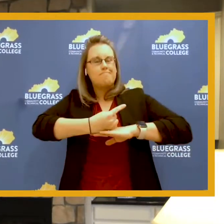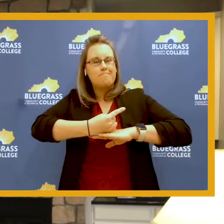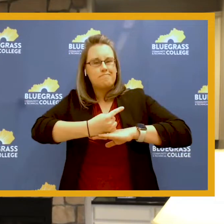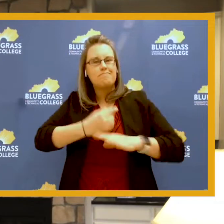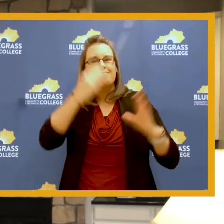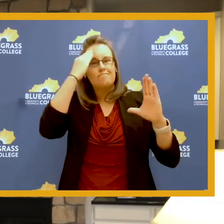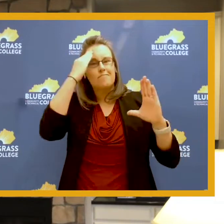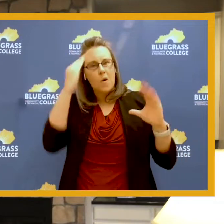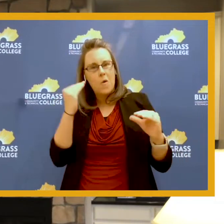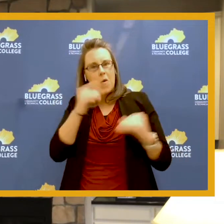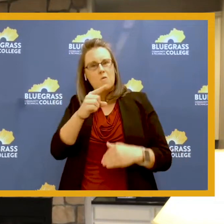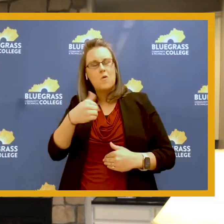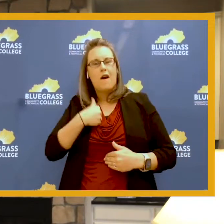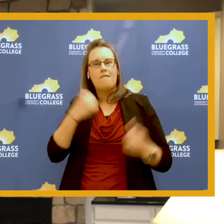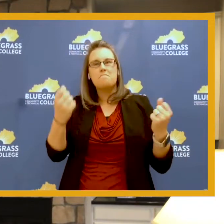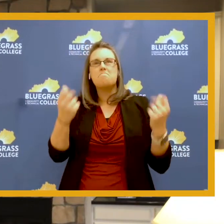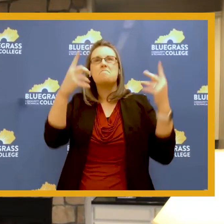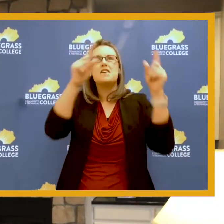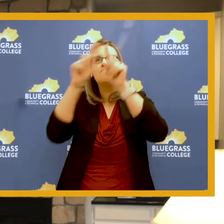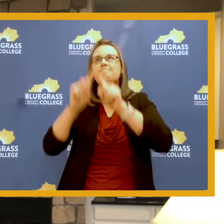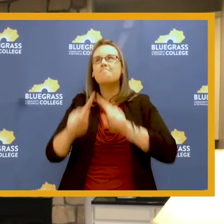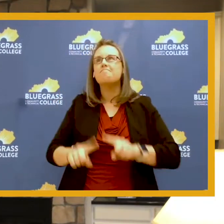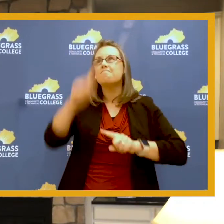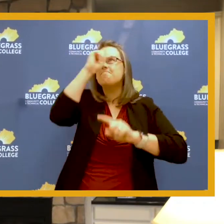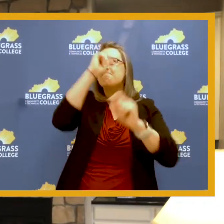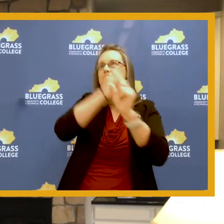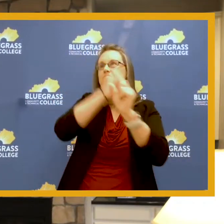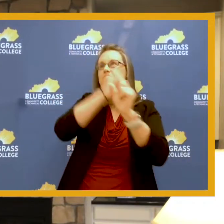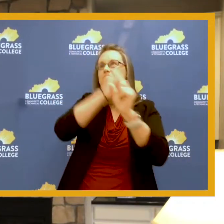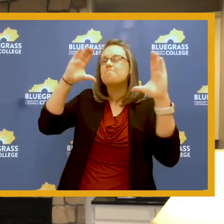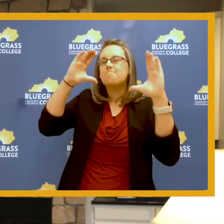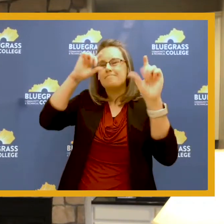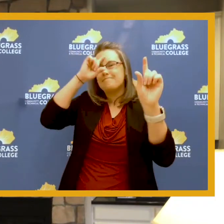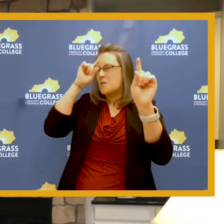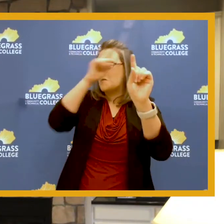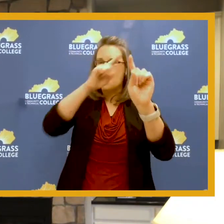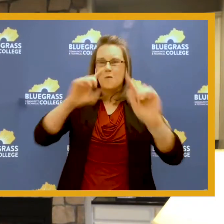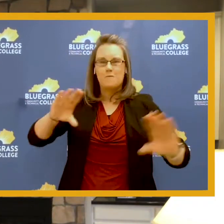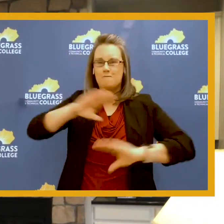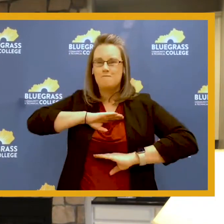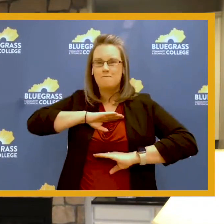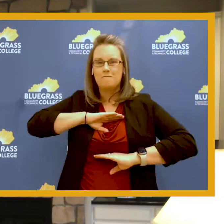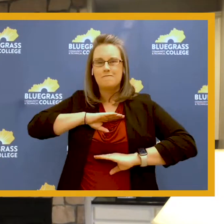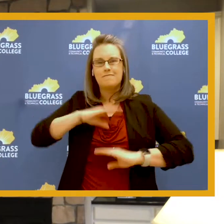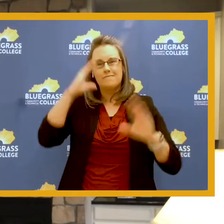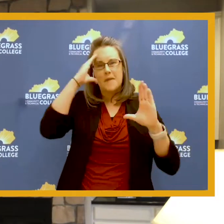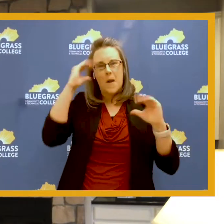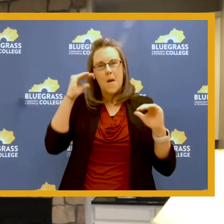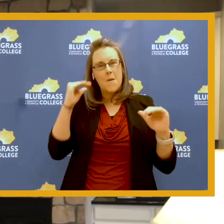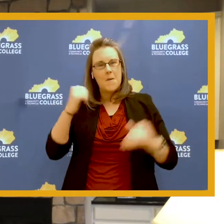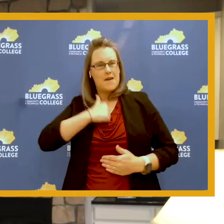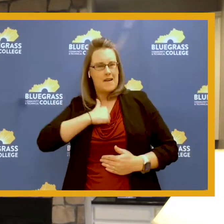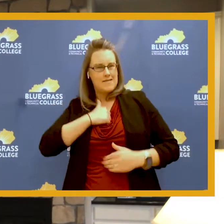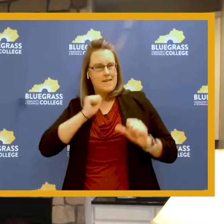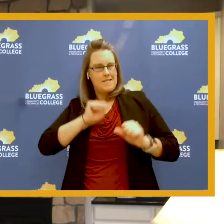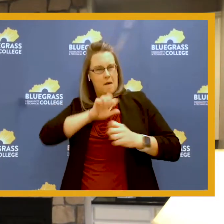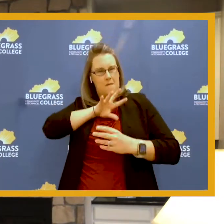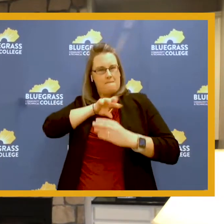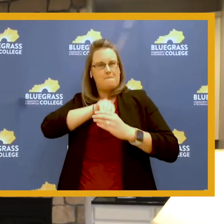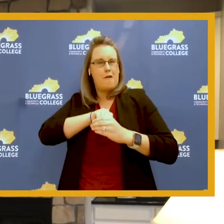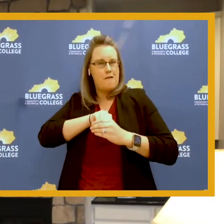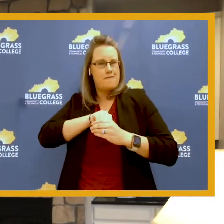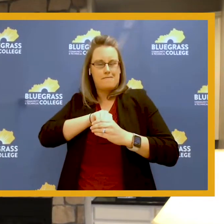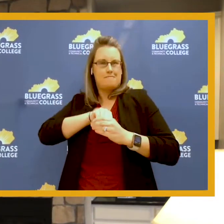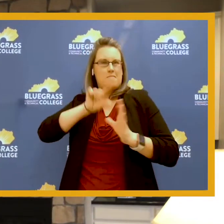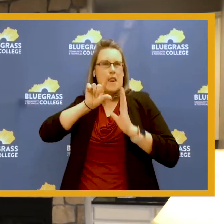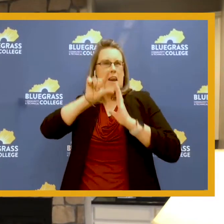you have all the kinds of things that you dreamed up in life. And I hope that I can be a part of that